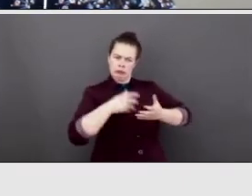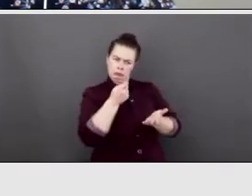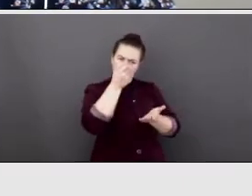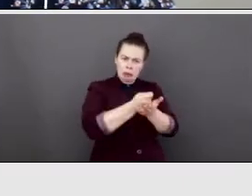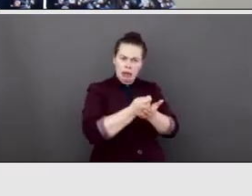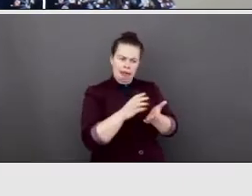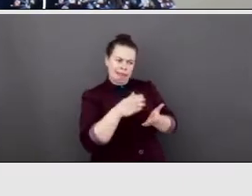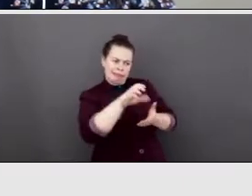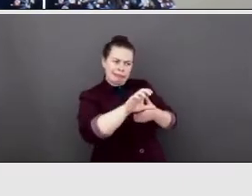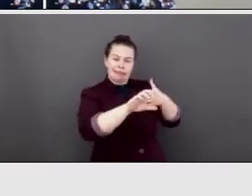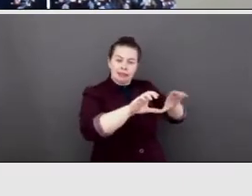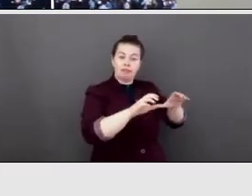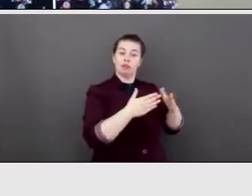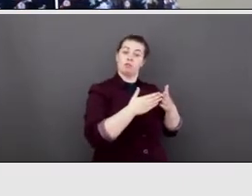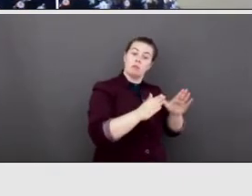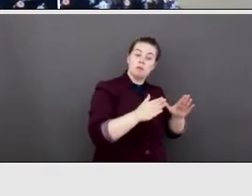sectors.